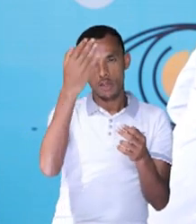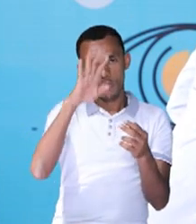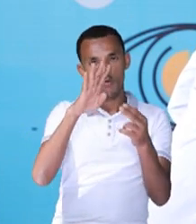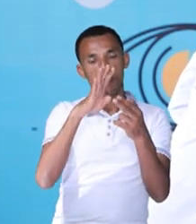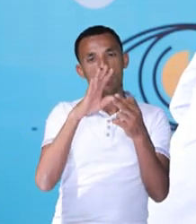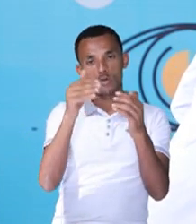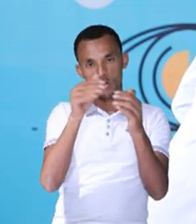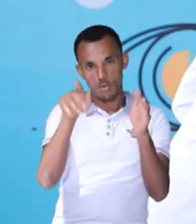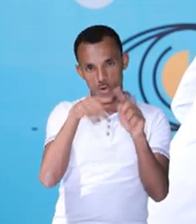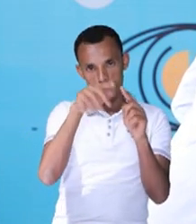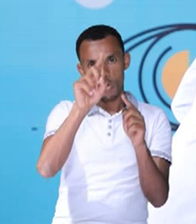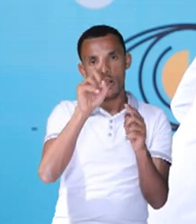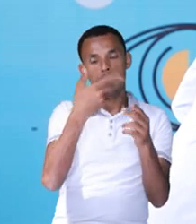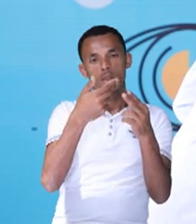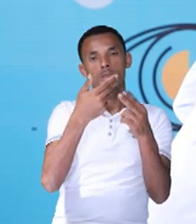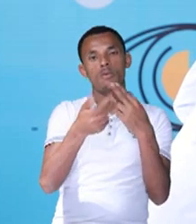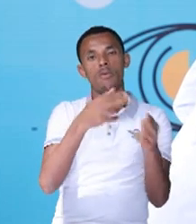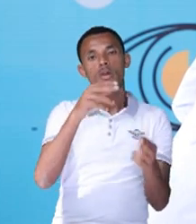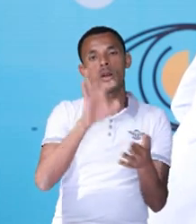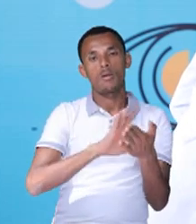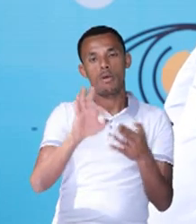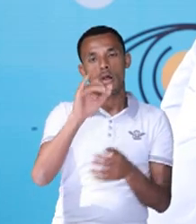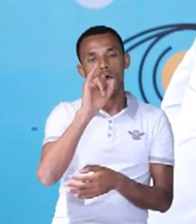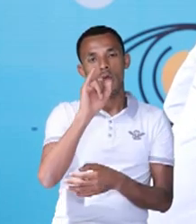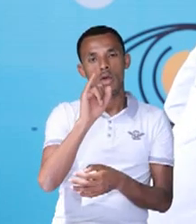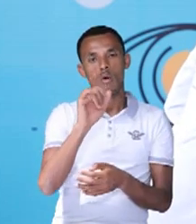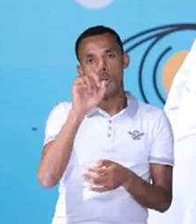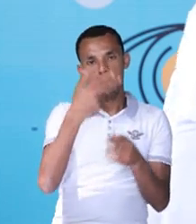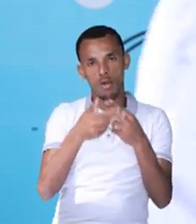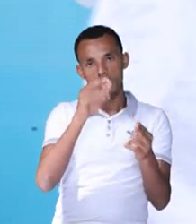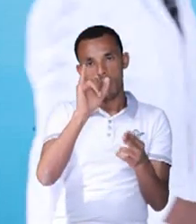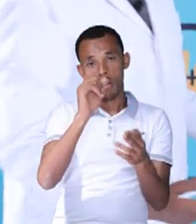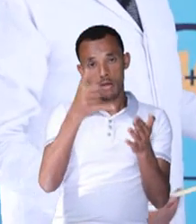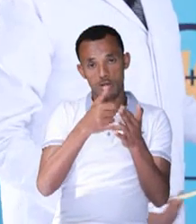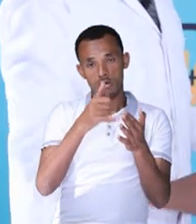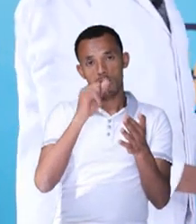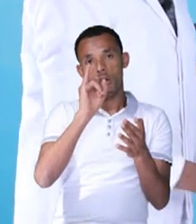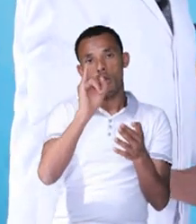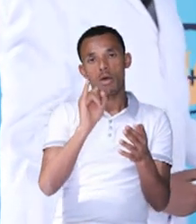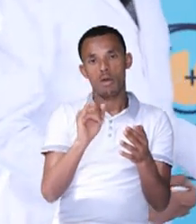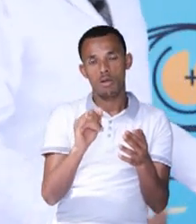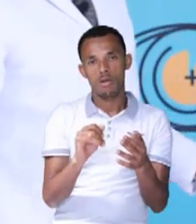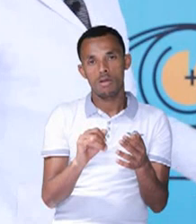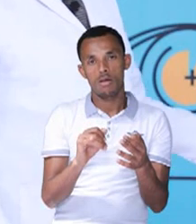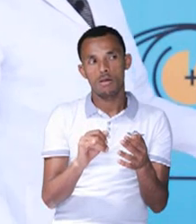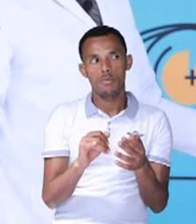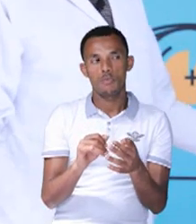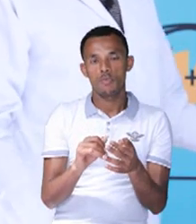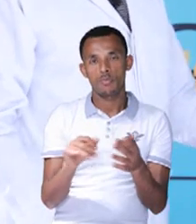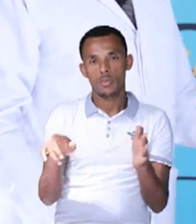of 4 it is +1 multiplied by a number I. 1 times I, it gives a result to be equal to, you